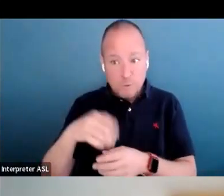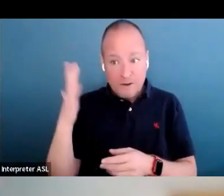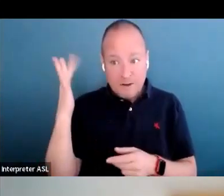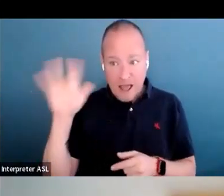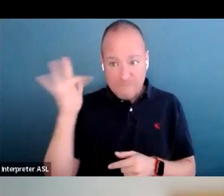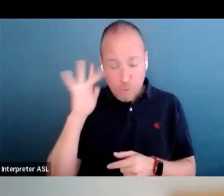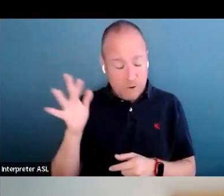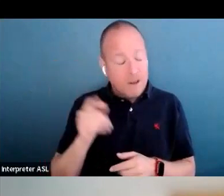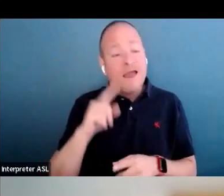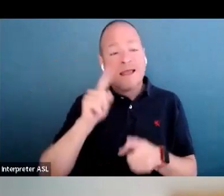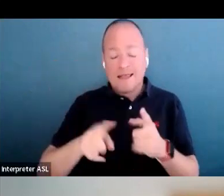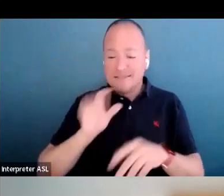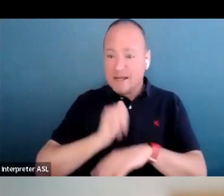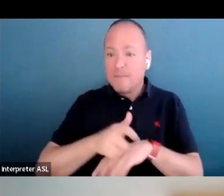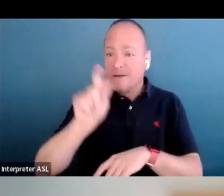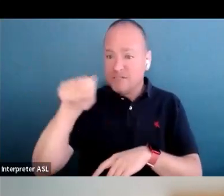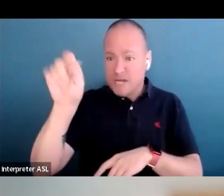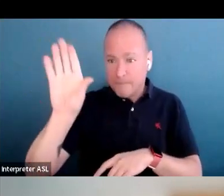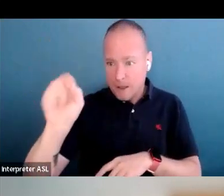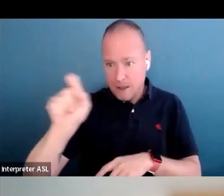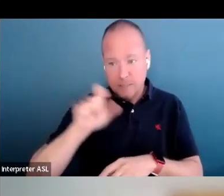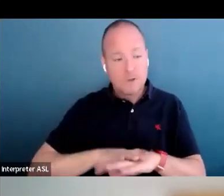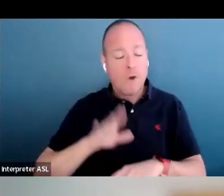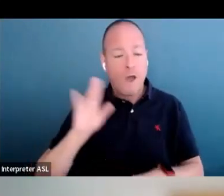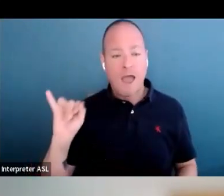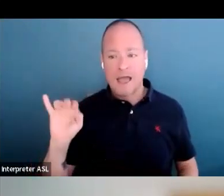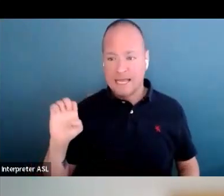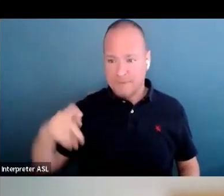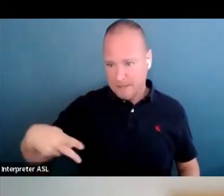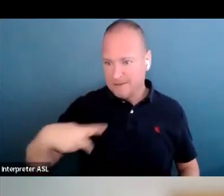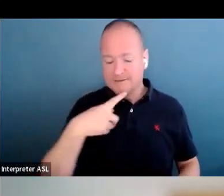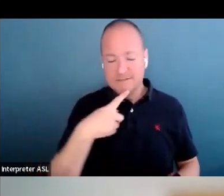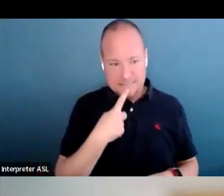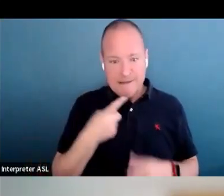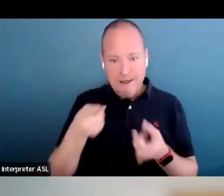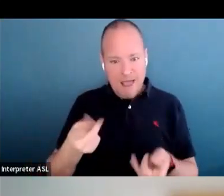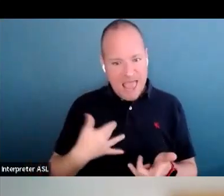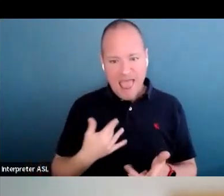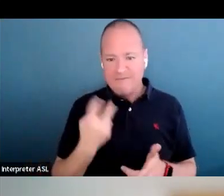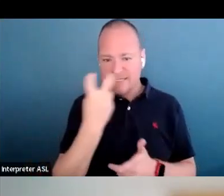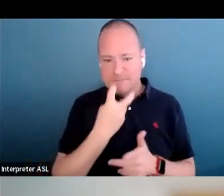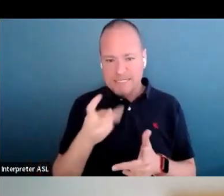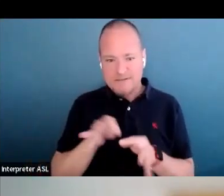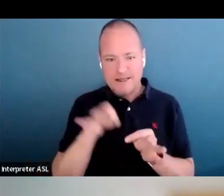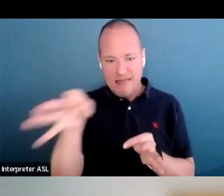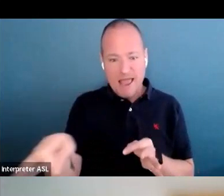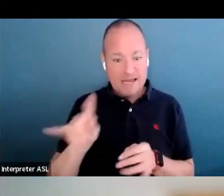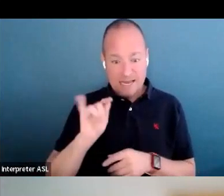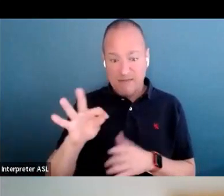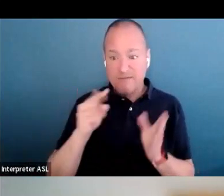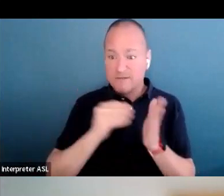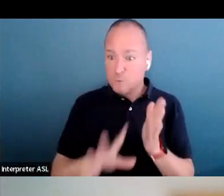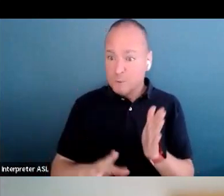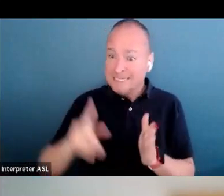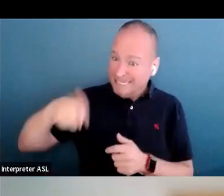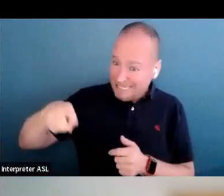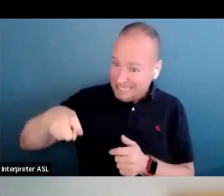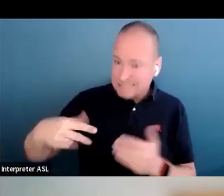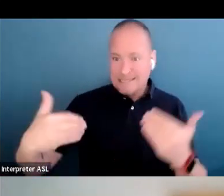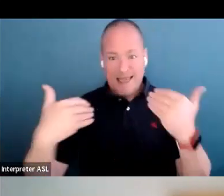implement checkboxes on IEPs to indicate the presence of speech delays, and whether a student needs and has AAC.